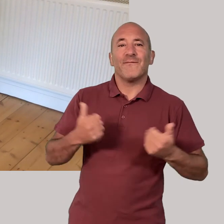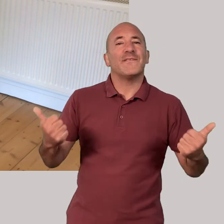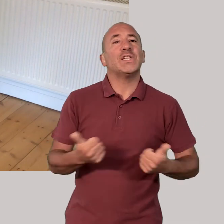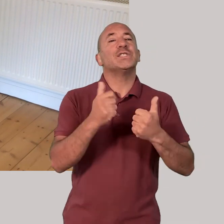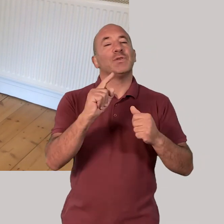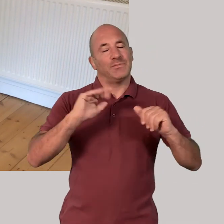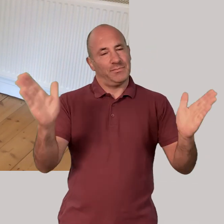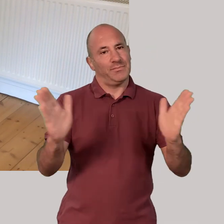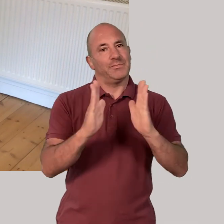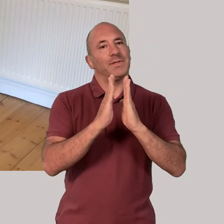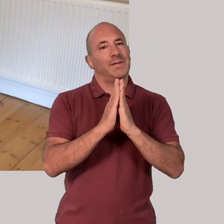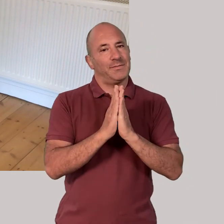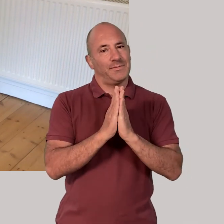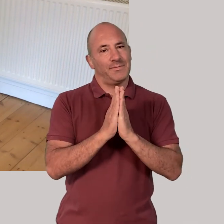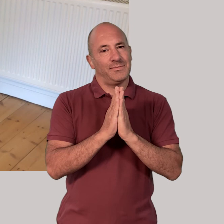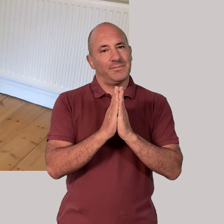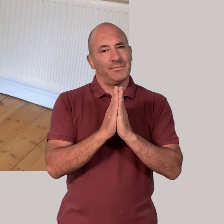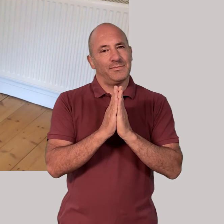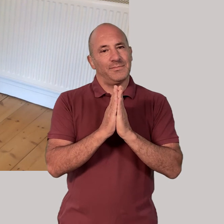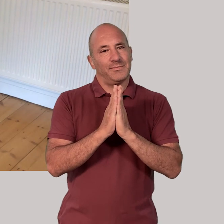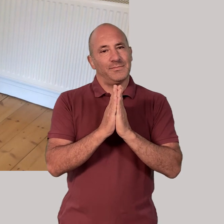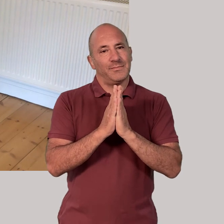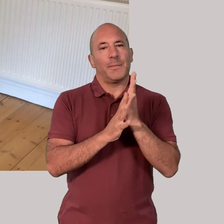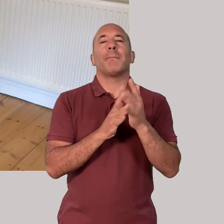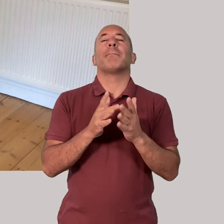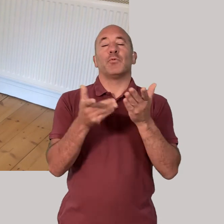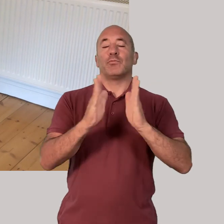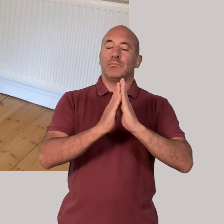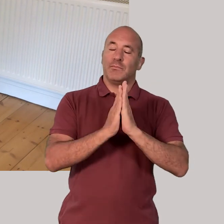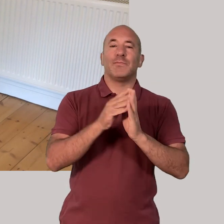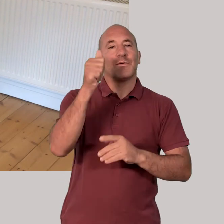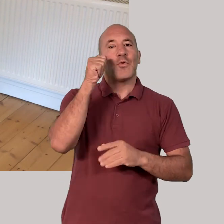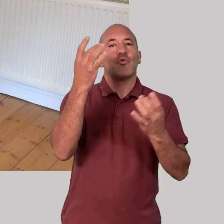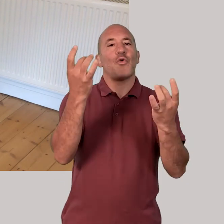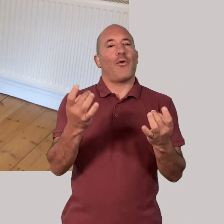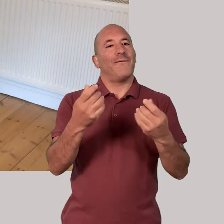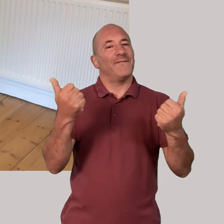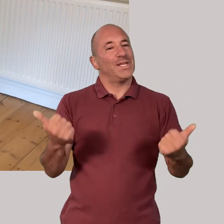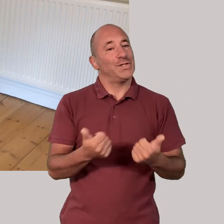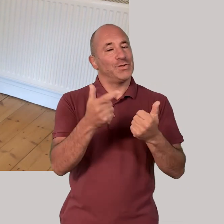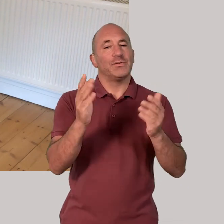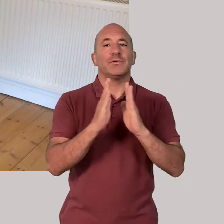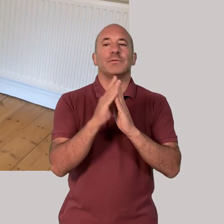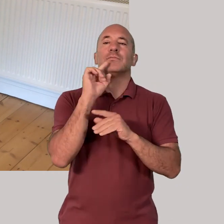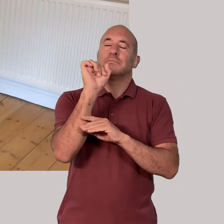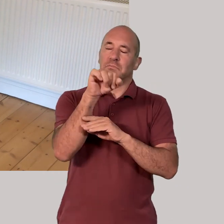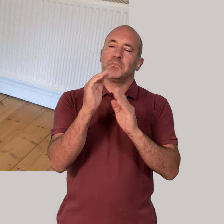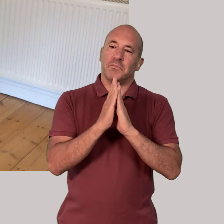And then to finish, bring your hands together in Namaste. And so we know that the yoga's